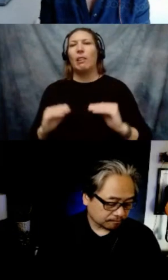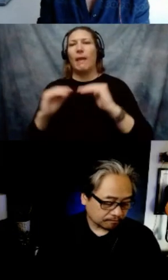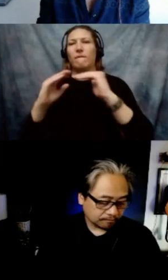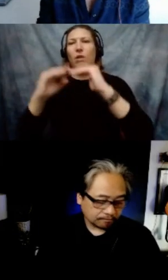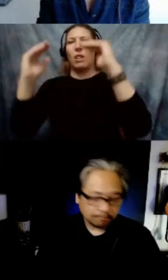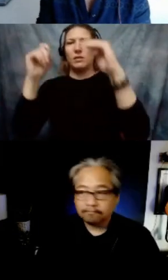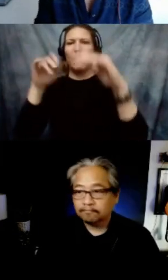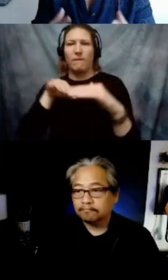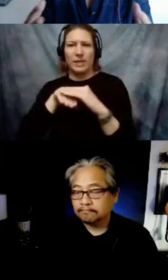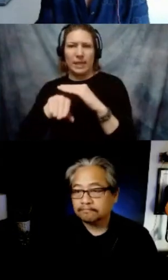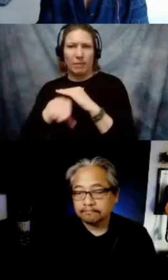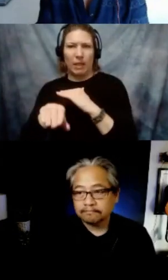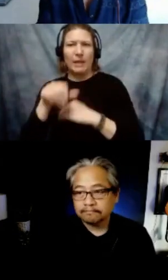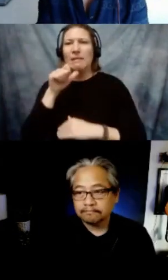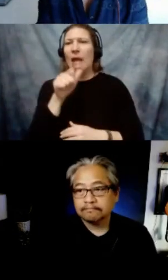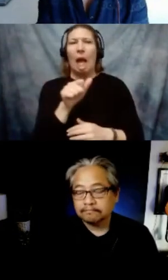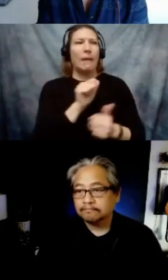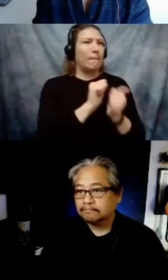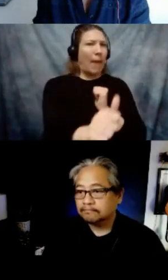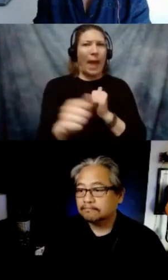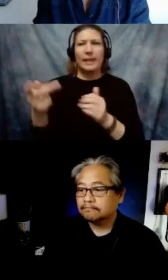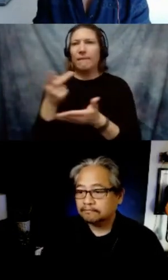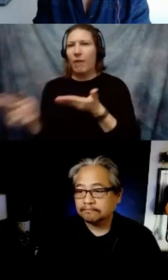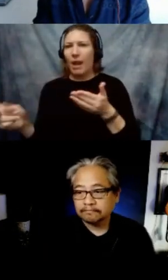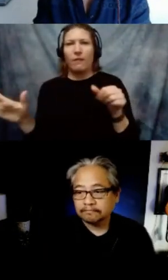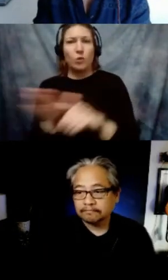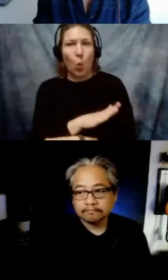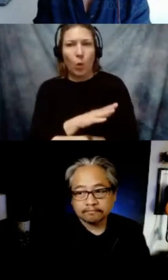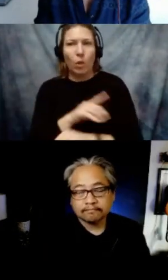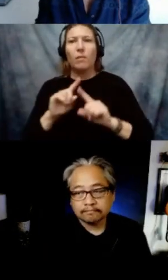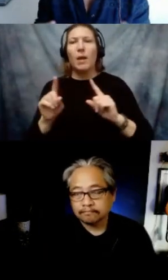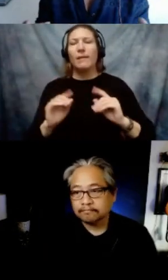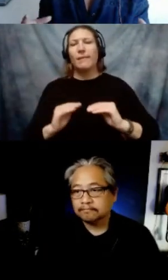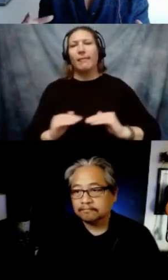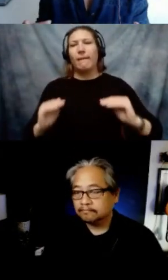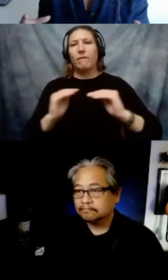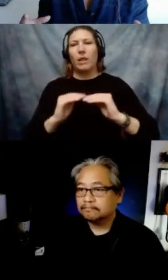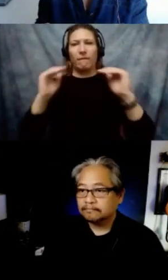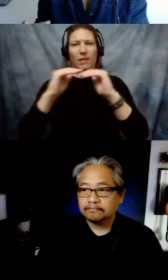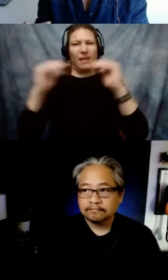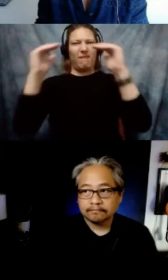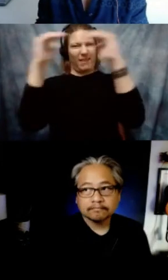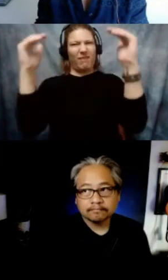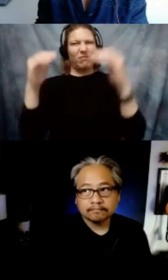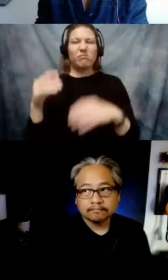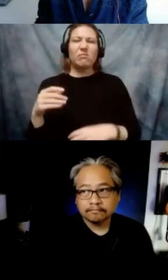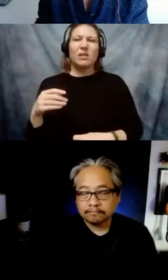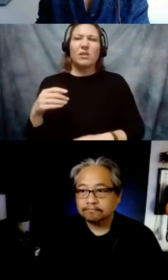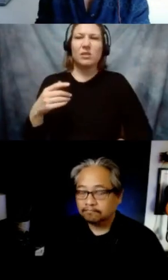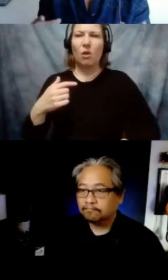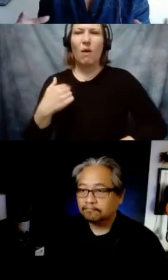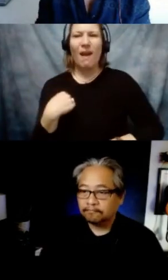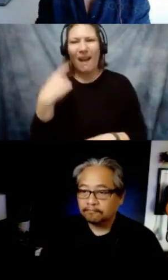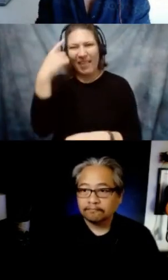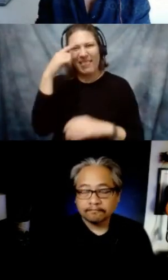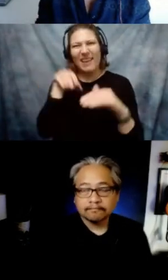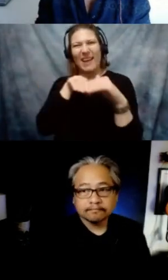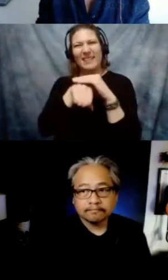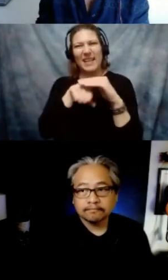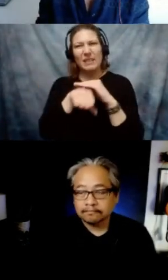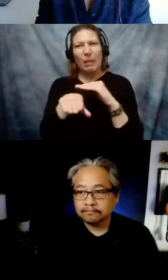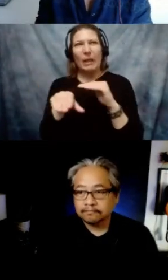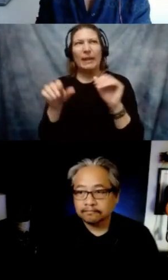this, that's why I think accessibility sometimes is very scary, because you just think, well, I'm failing, it's